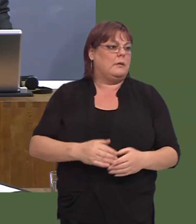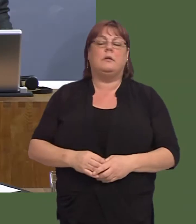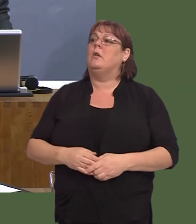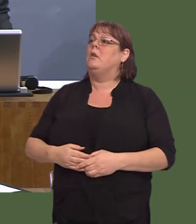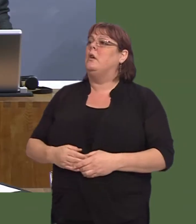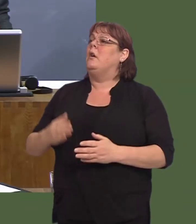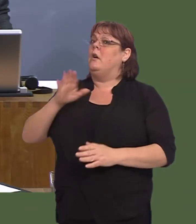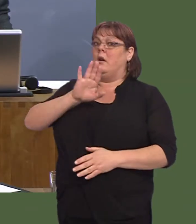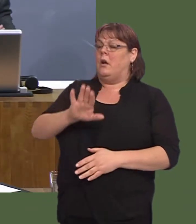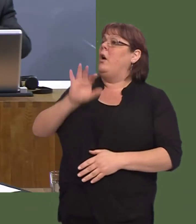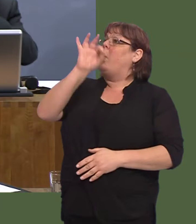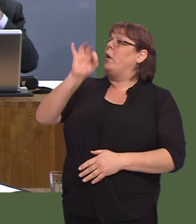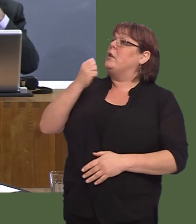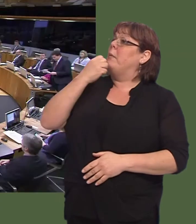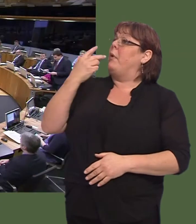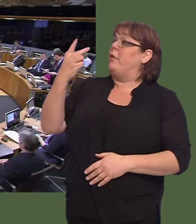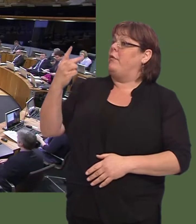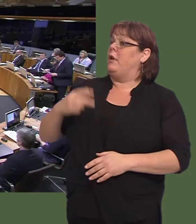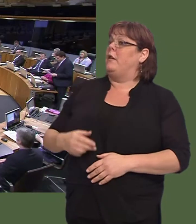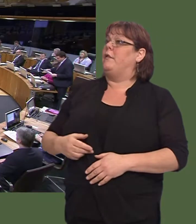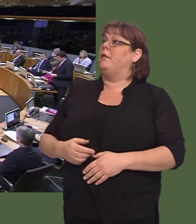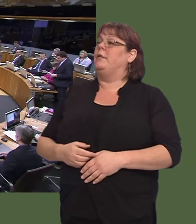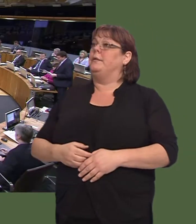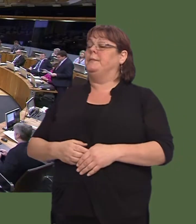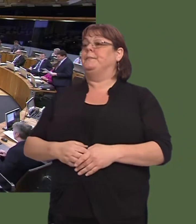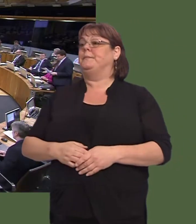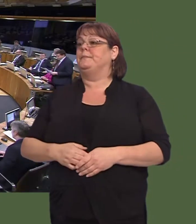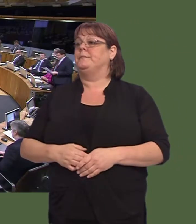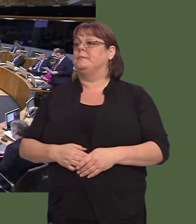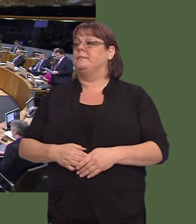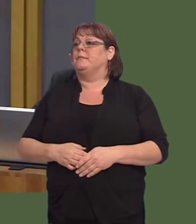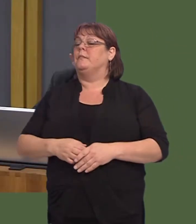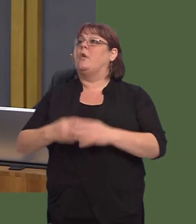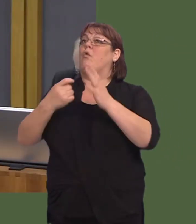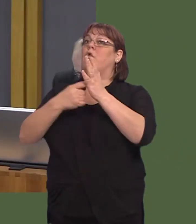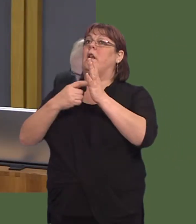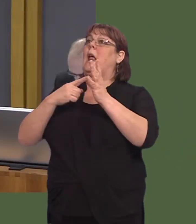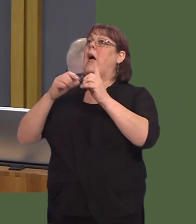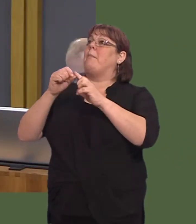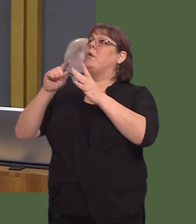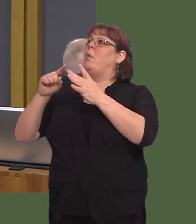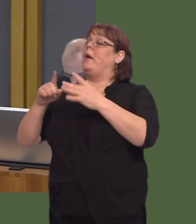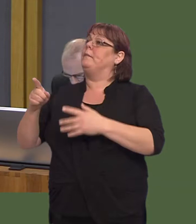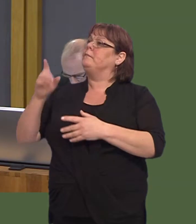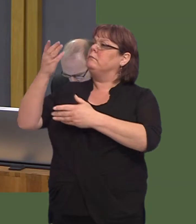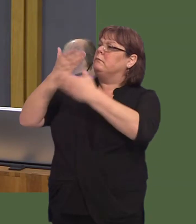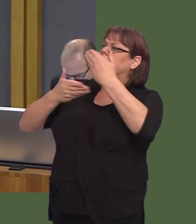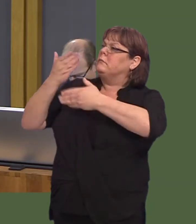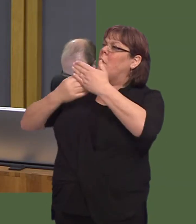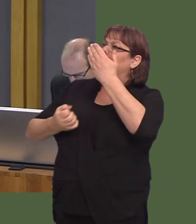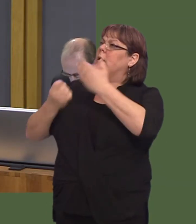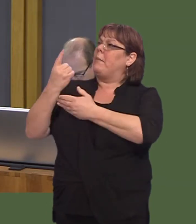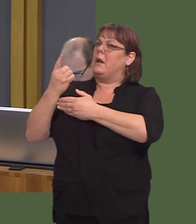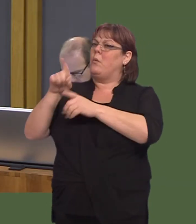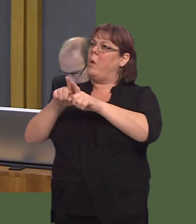3. Question 3, Rhina Bjorwerth. Will the First Minister provide an update on Welsh Government roundtable discussions